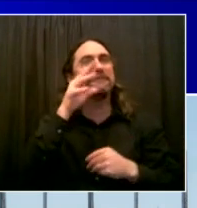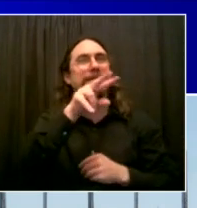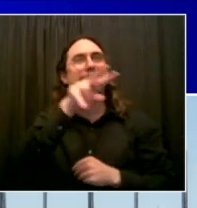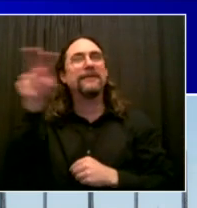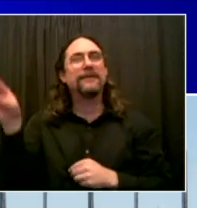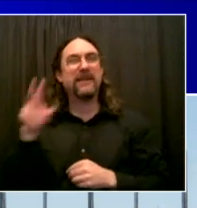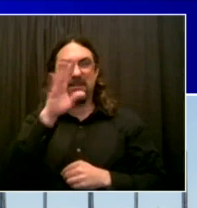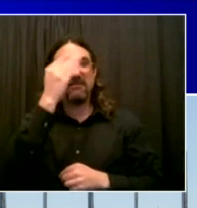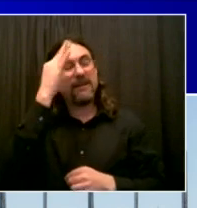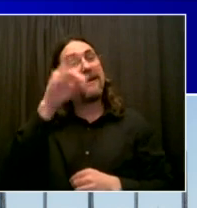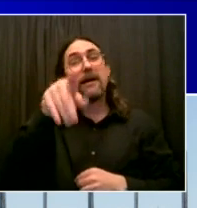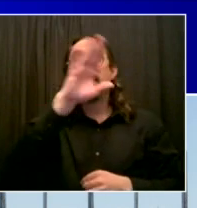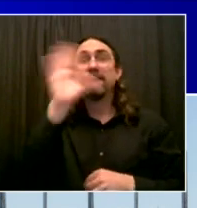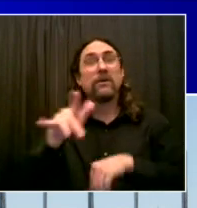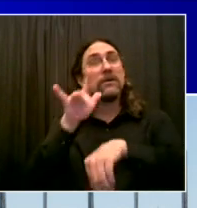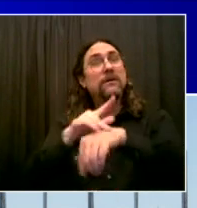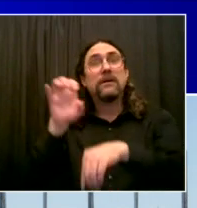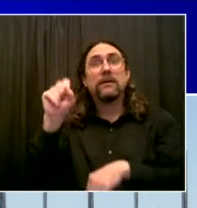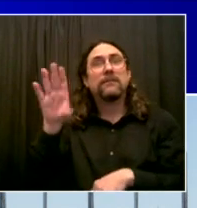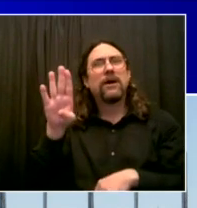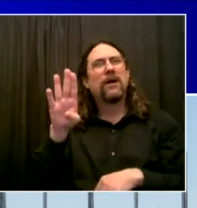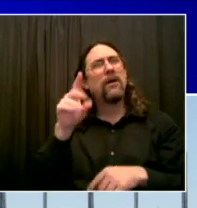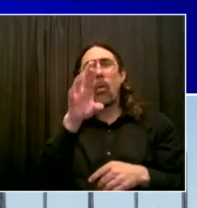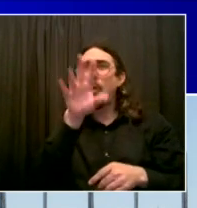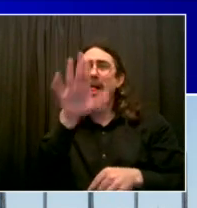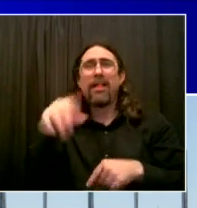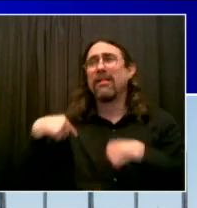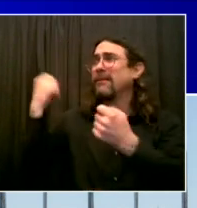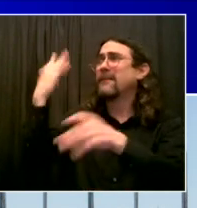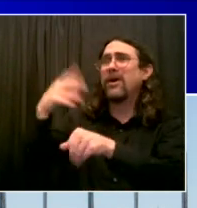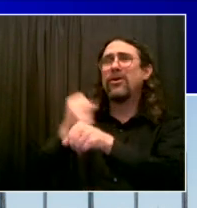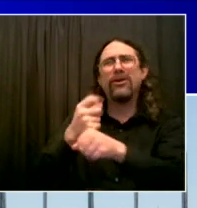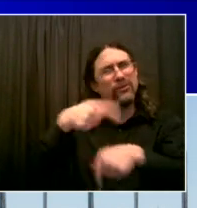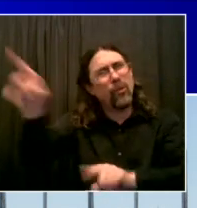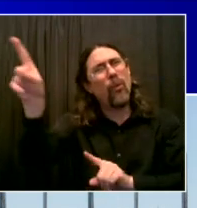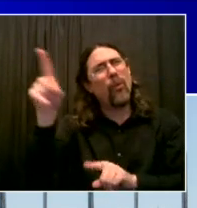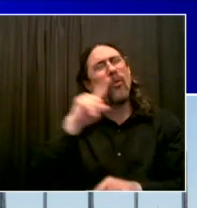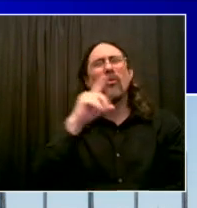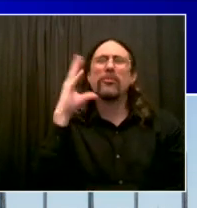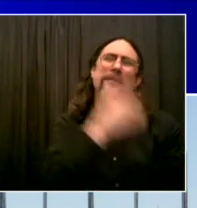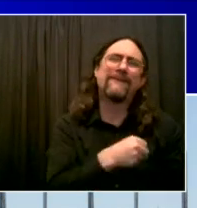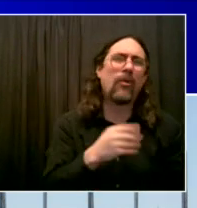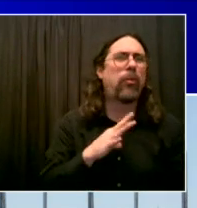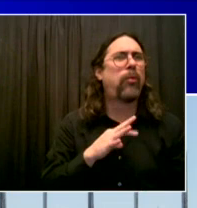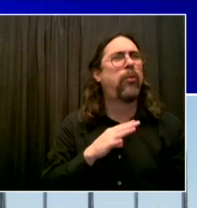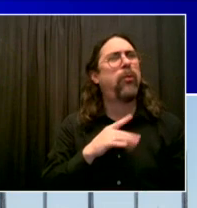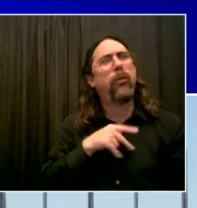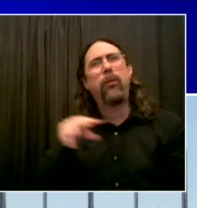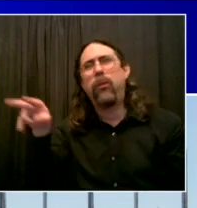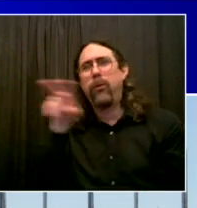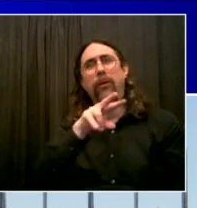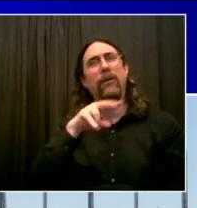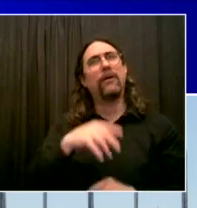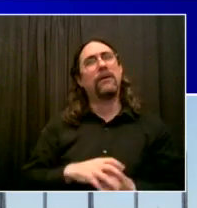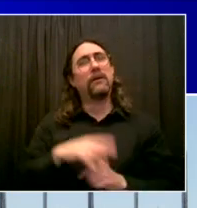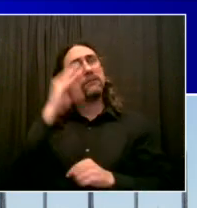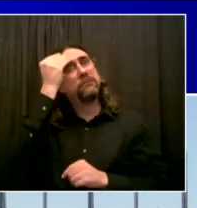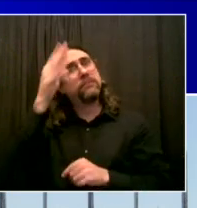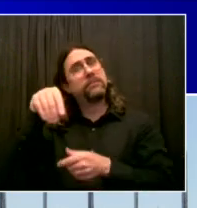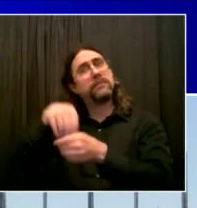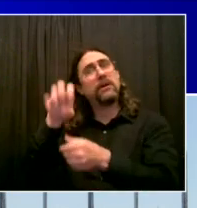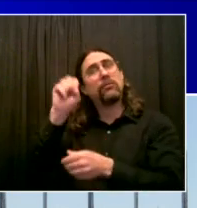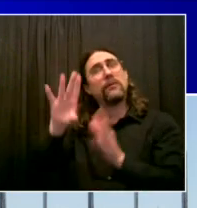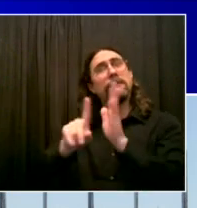been in a while, it's so important to see it again, and if you have anyone coming to visit, bring them along, and